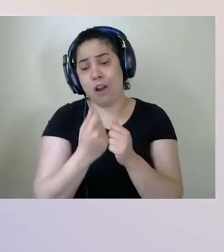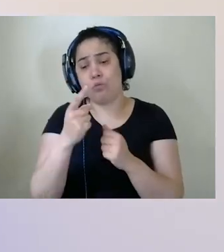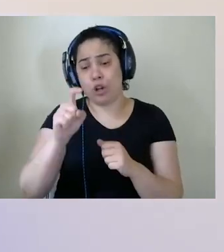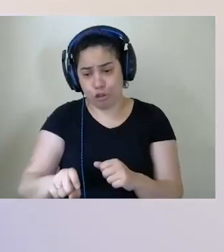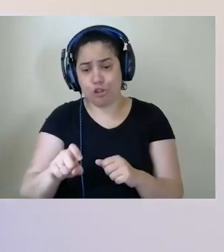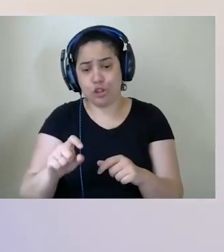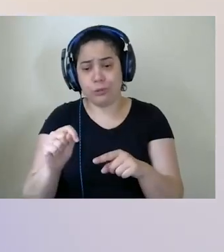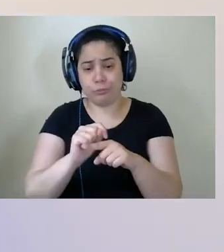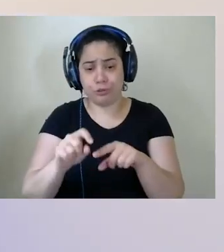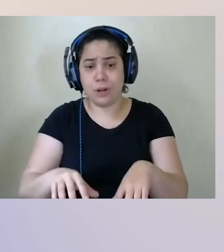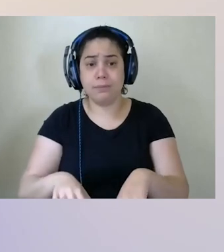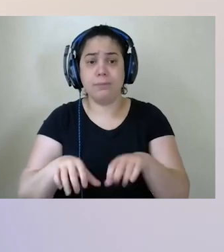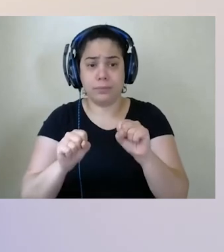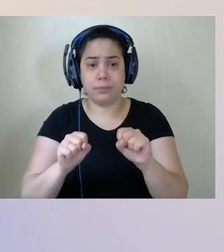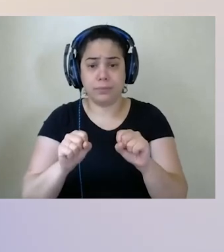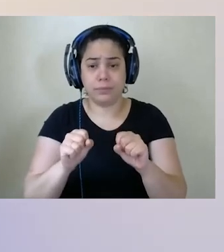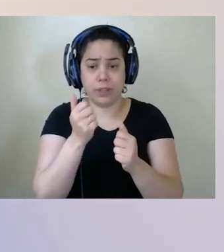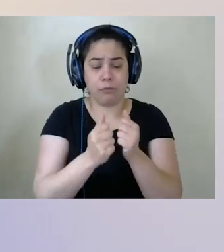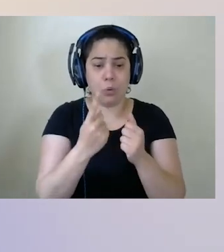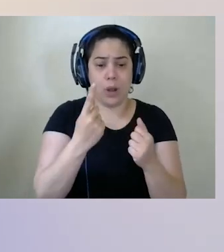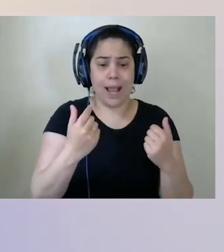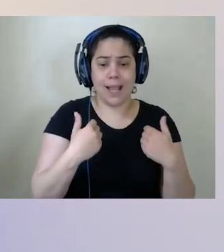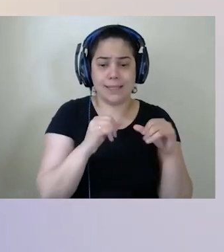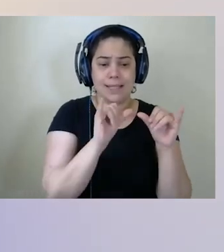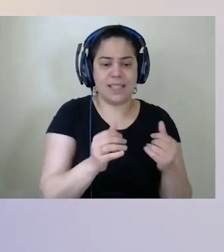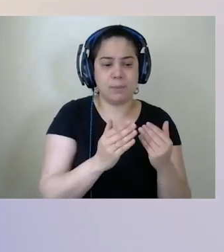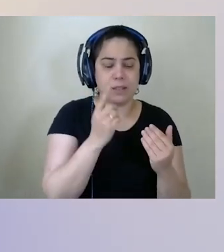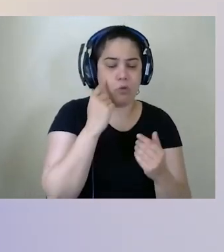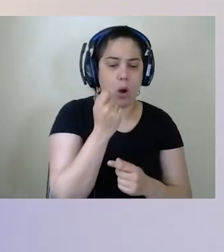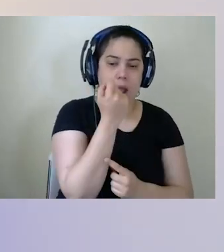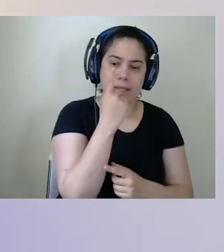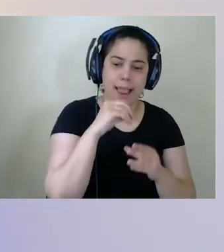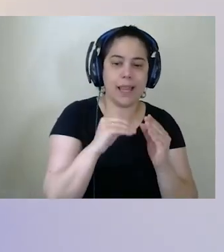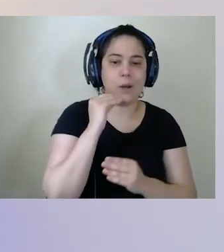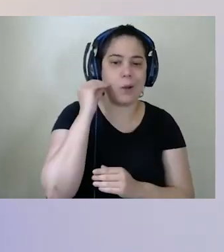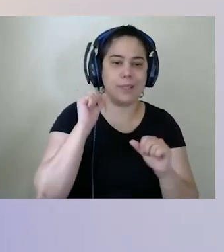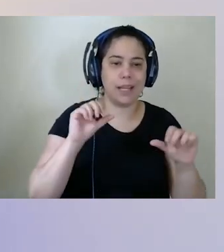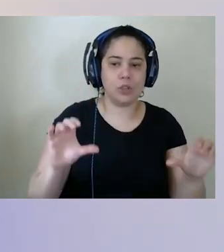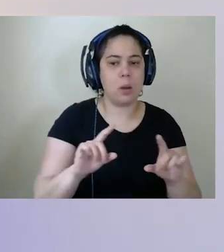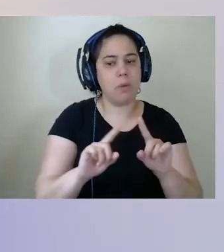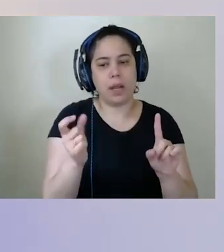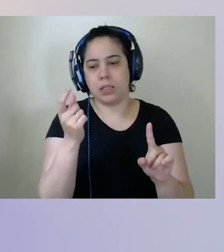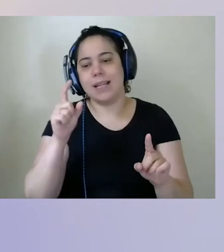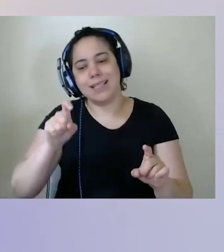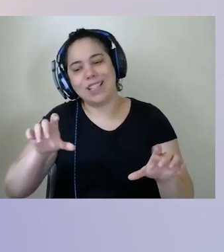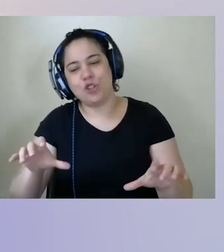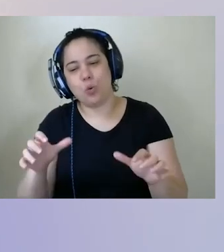understand, that are highly flexible, and that are in their homes. But they also need to be doing it with someone who's,